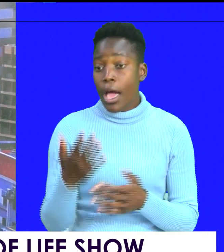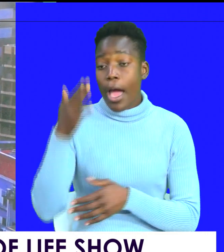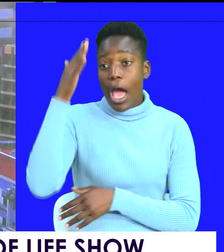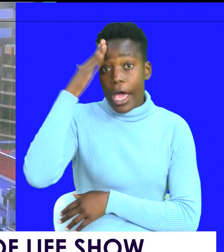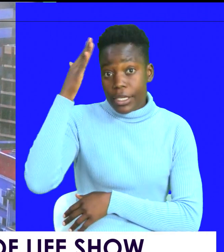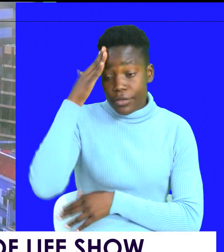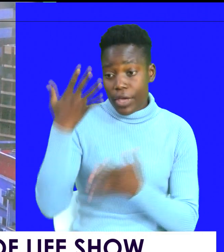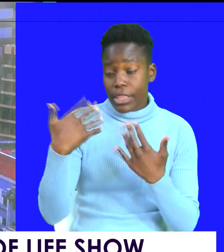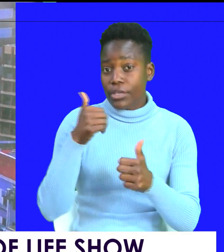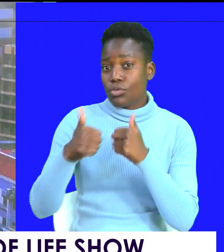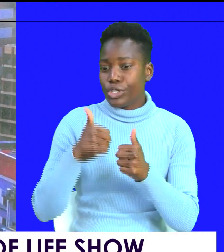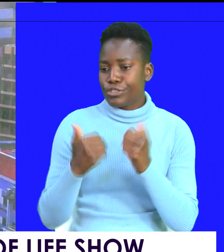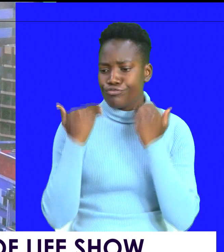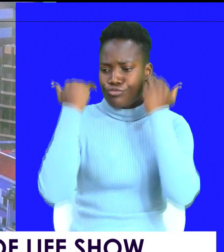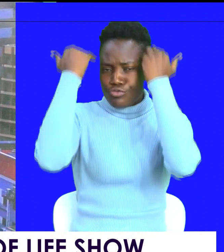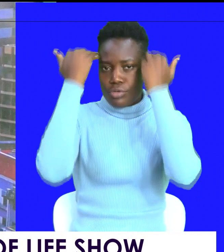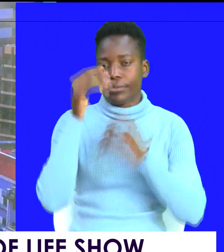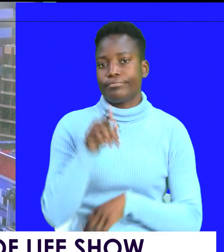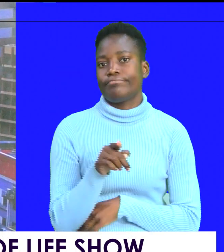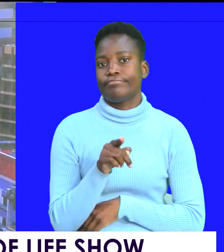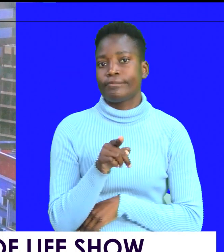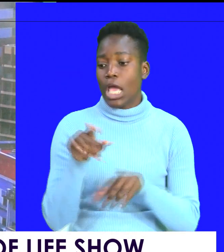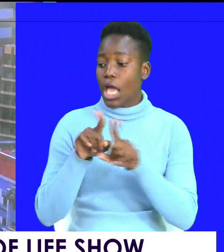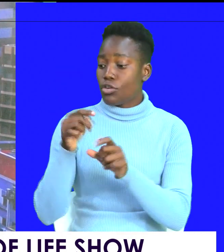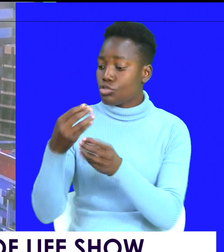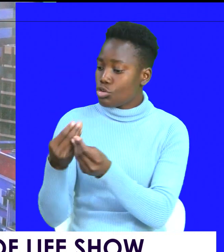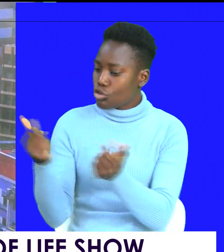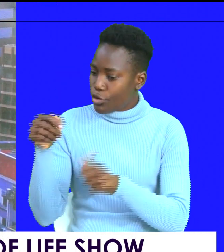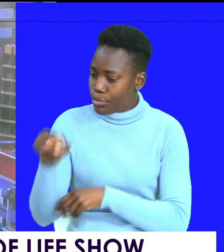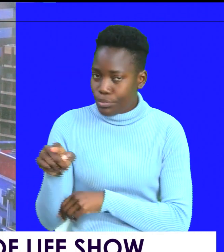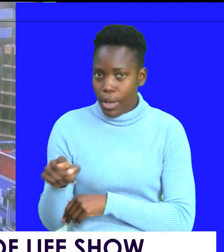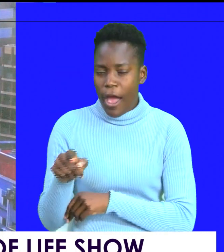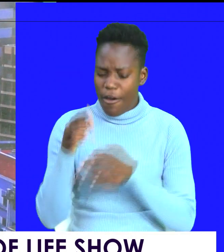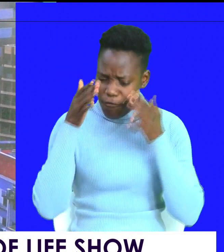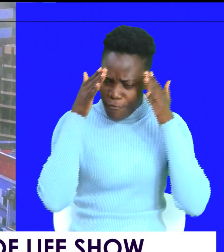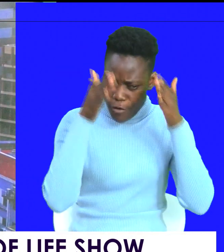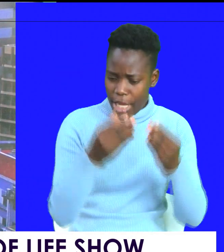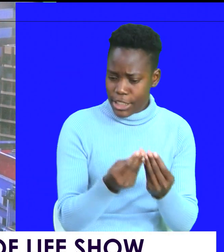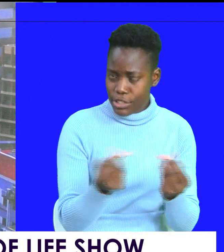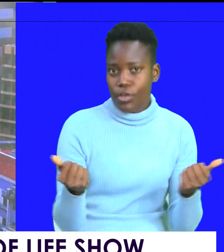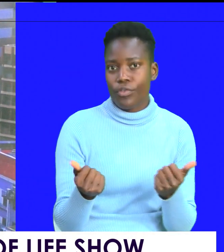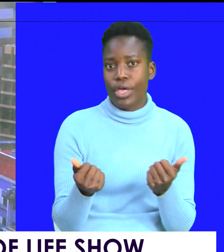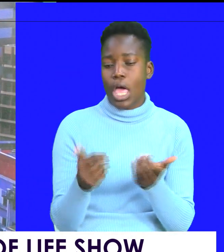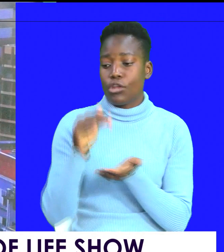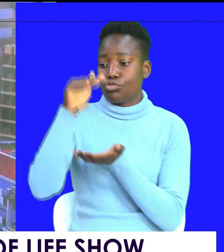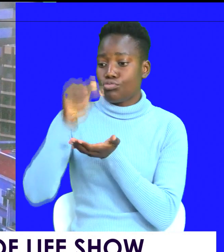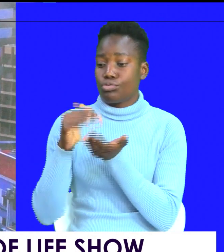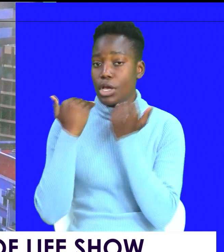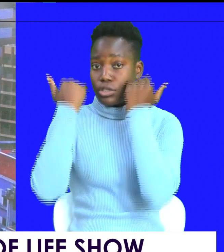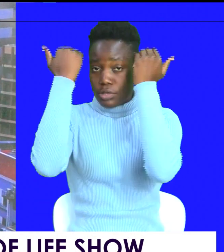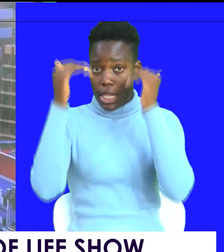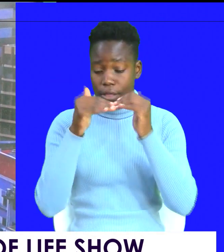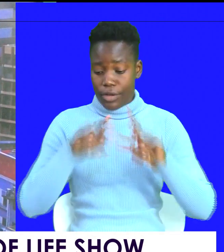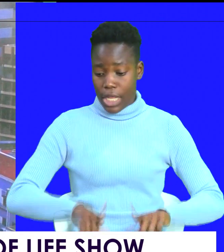Identify the things that stress you and work on it. Be deliberate to reduce stress levels in